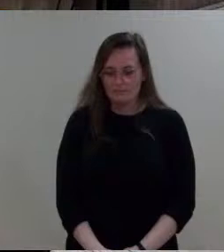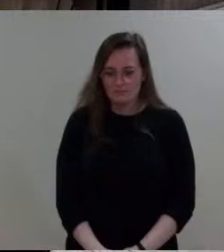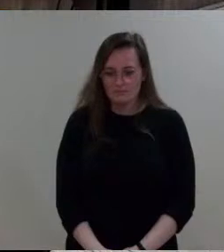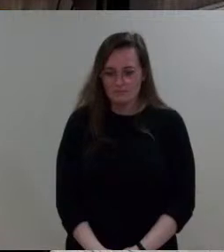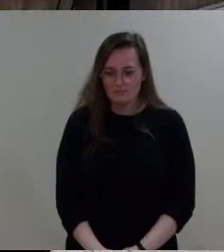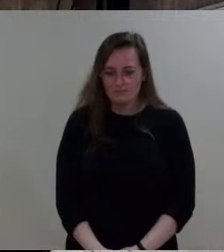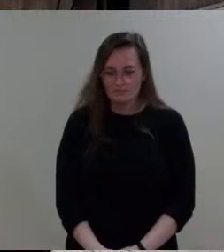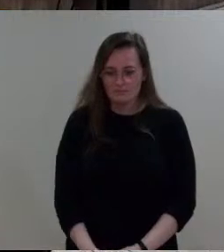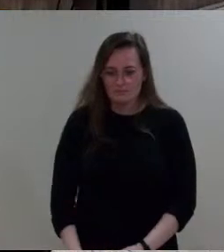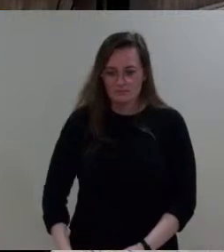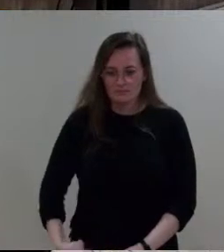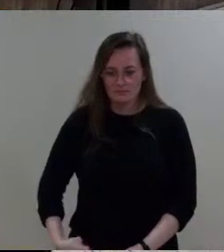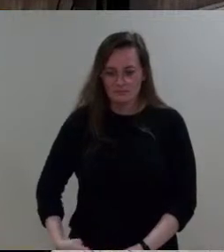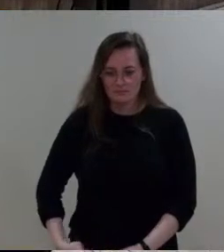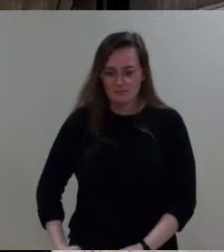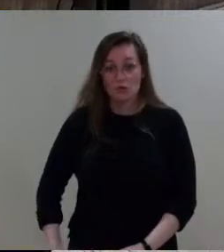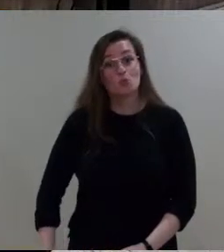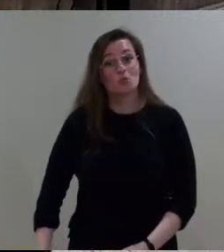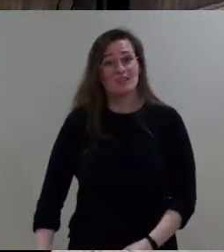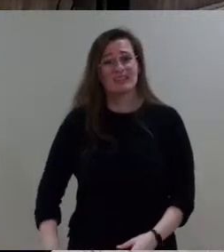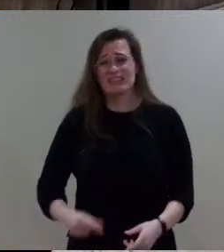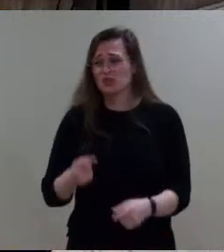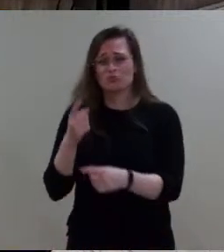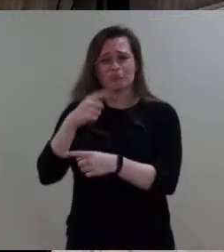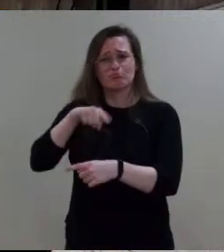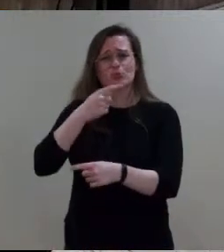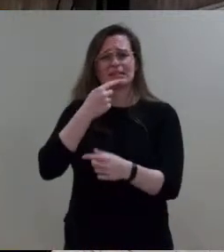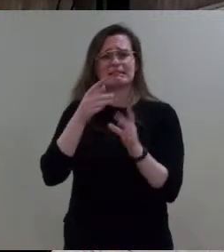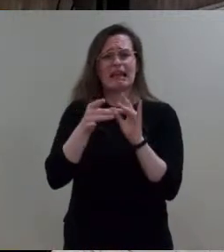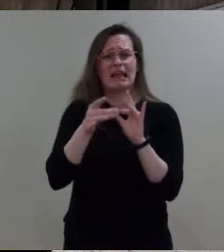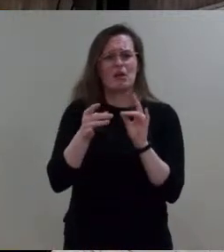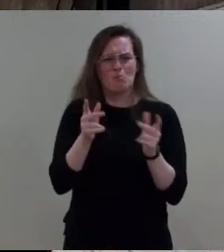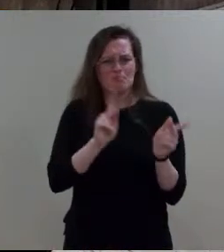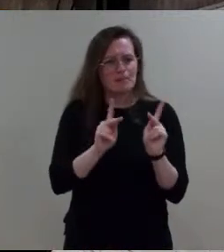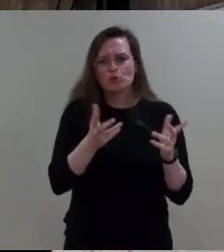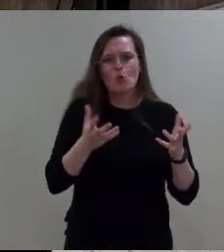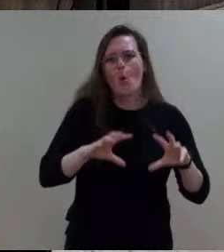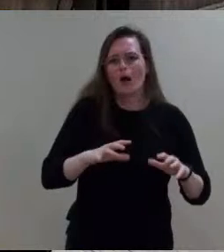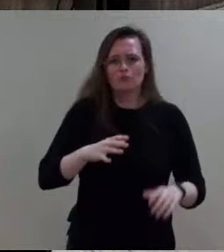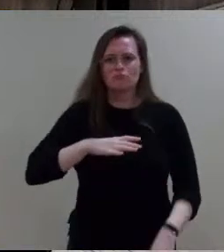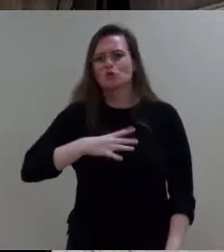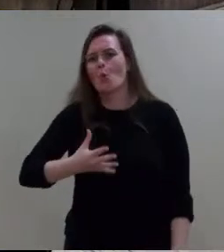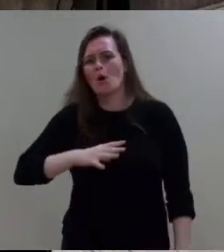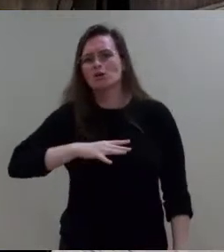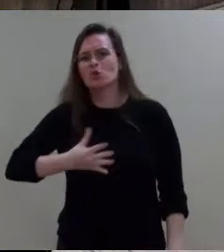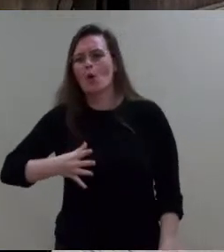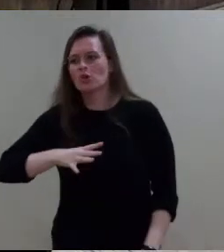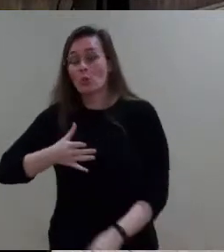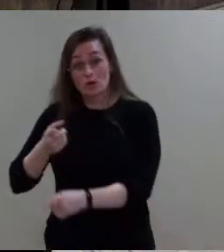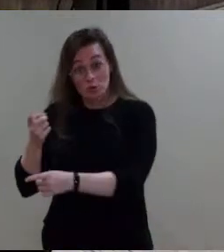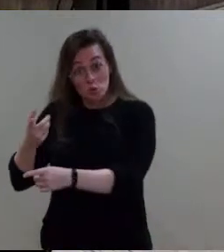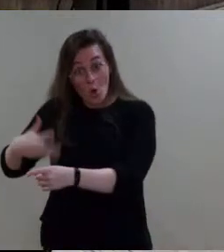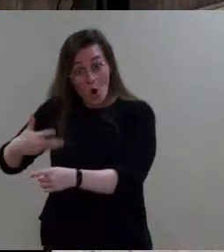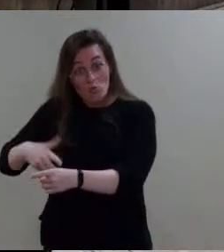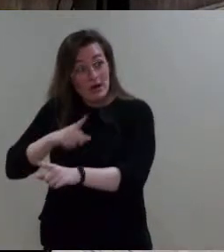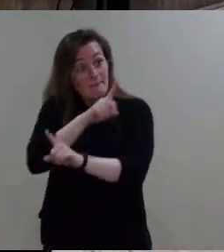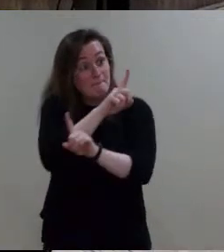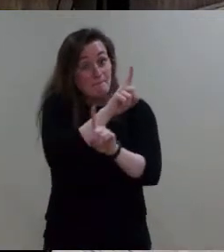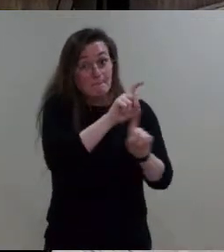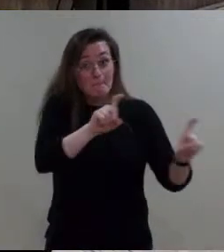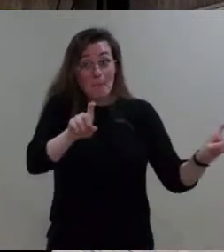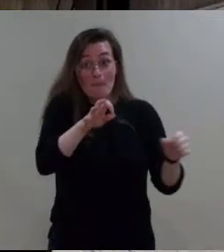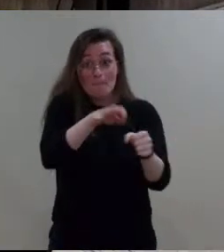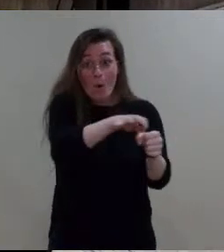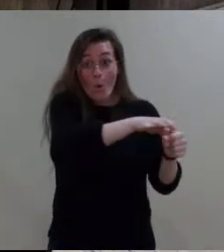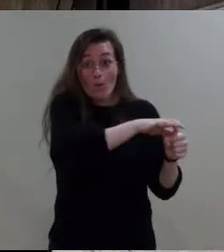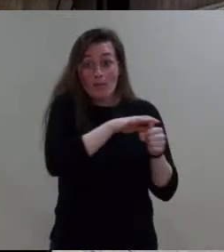nobody wants, have you done a poll? Have you asked the people what they want and what they don't want? We certainly know what they don't